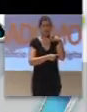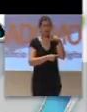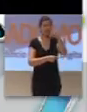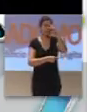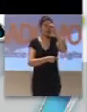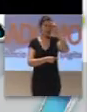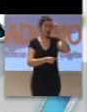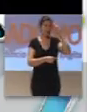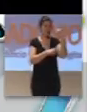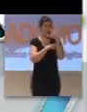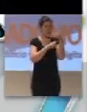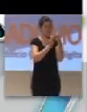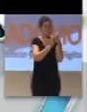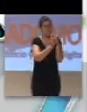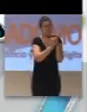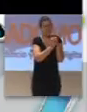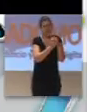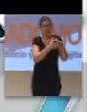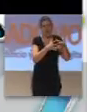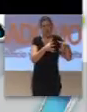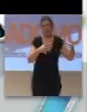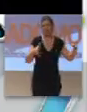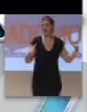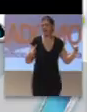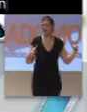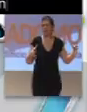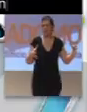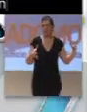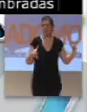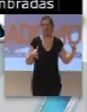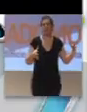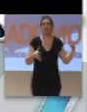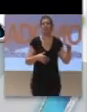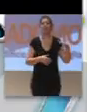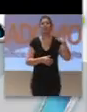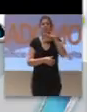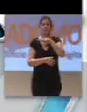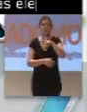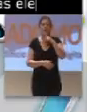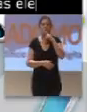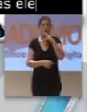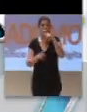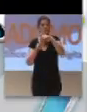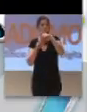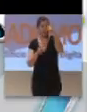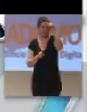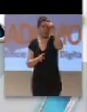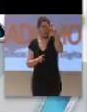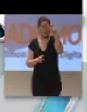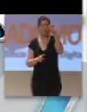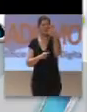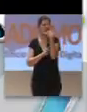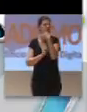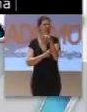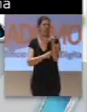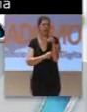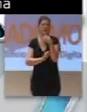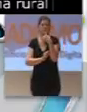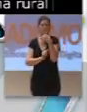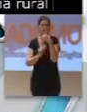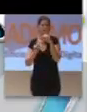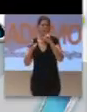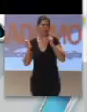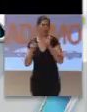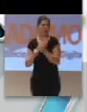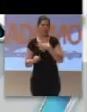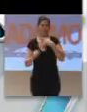mobile cell towers that we find in Madrid are many more than in a rural area in